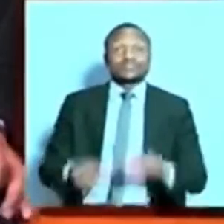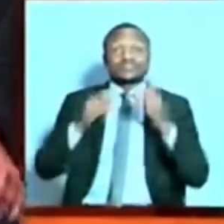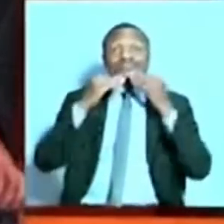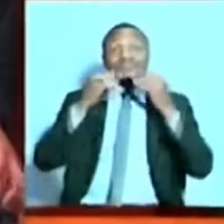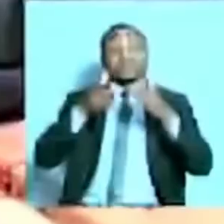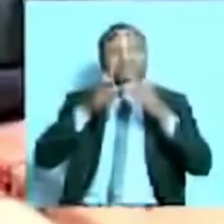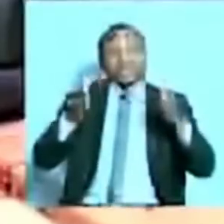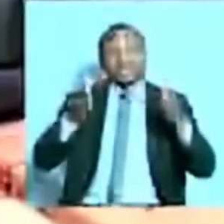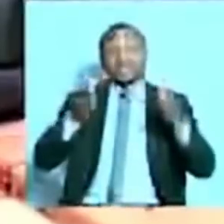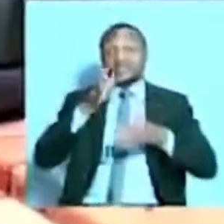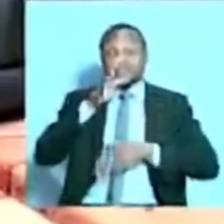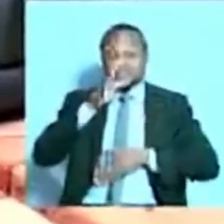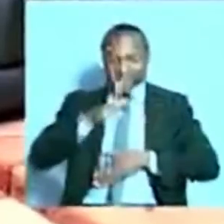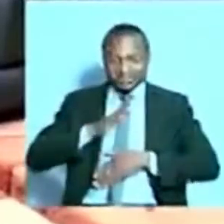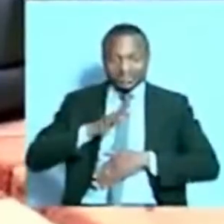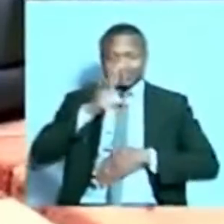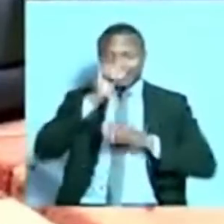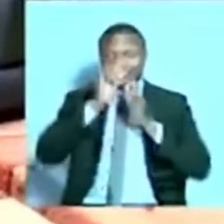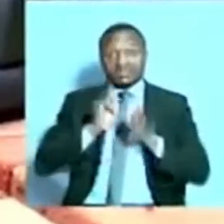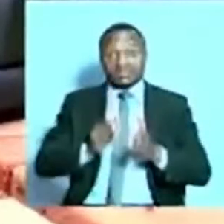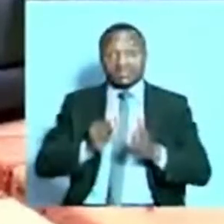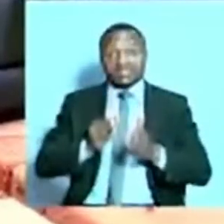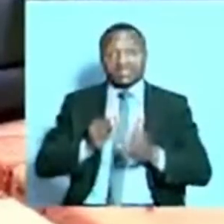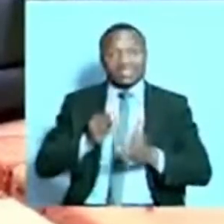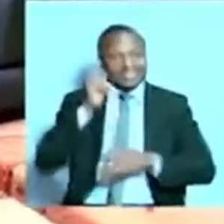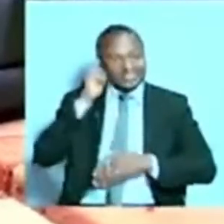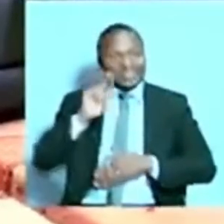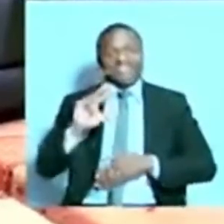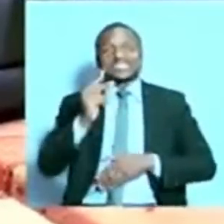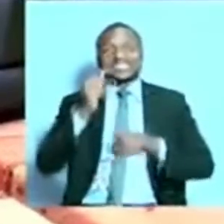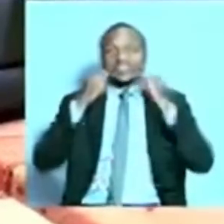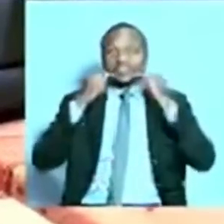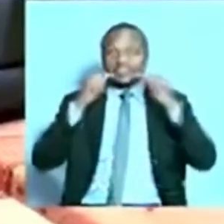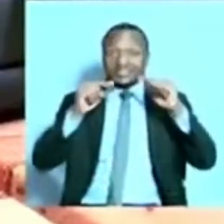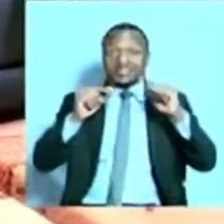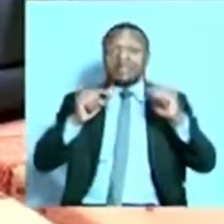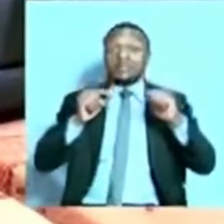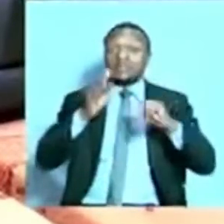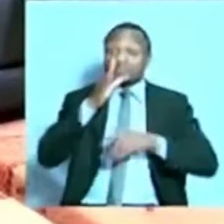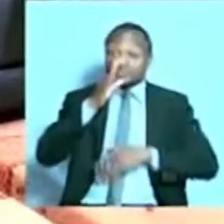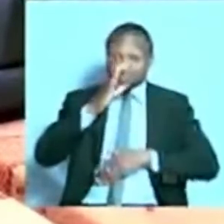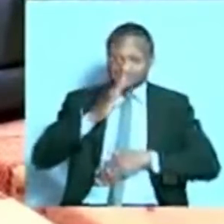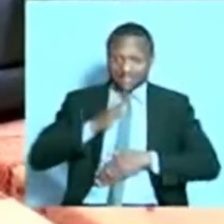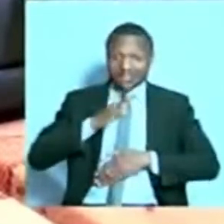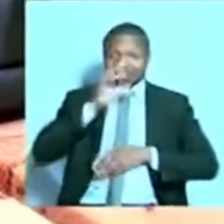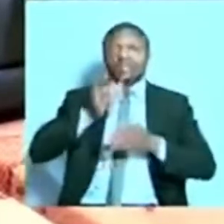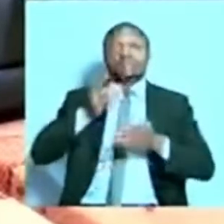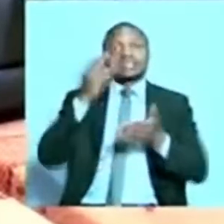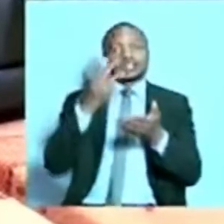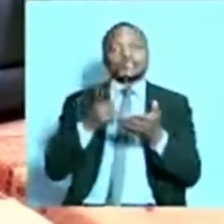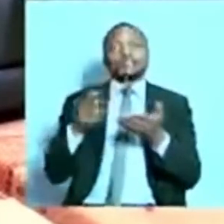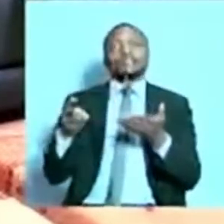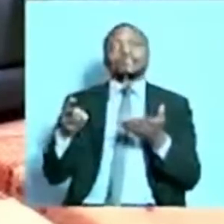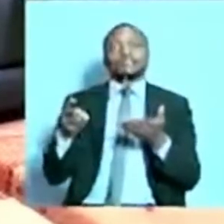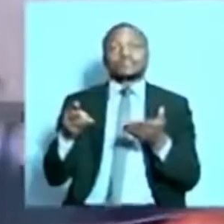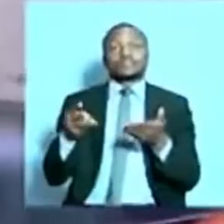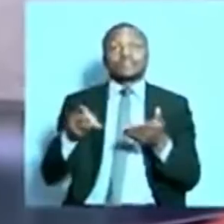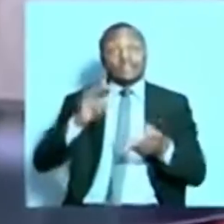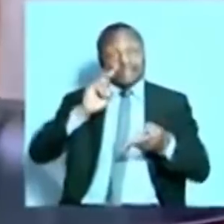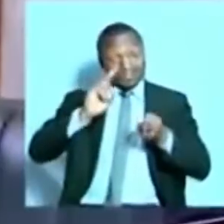Thank you so much, Madam Speaker. I thought there was a third announcement. Madam Speaker, the matter